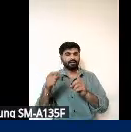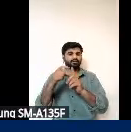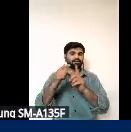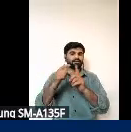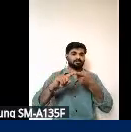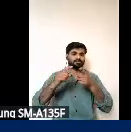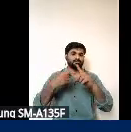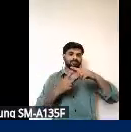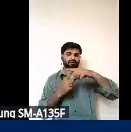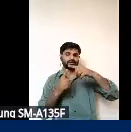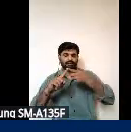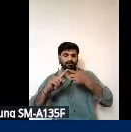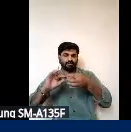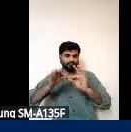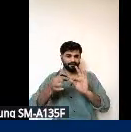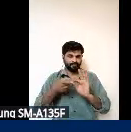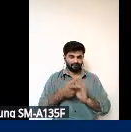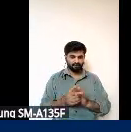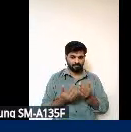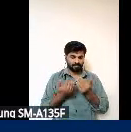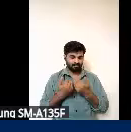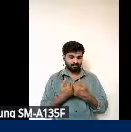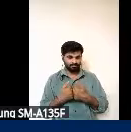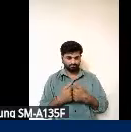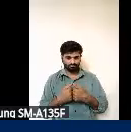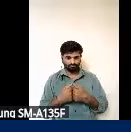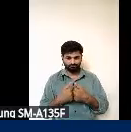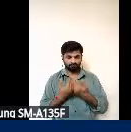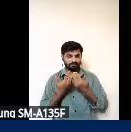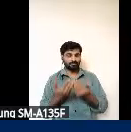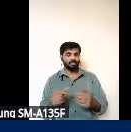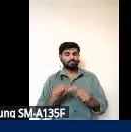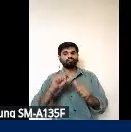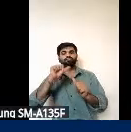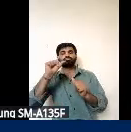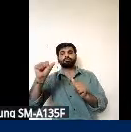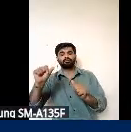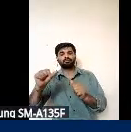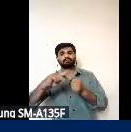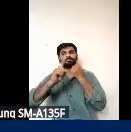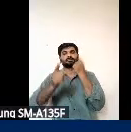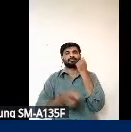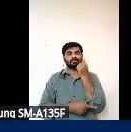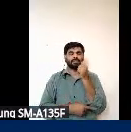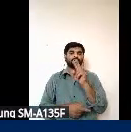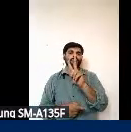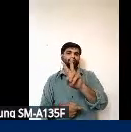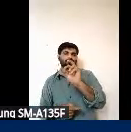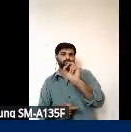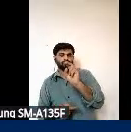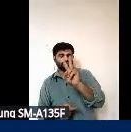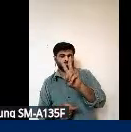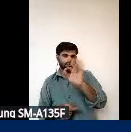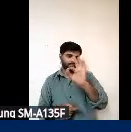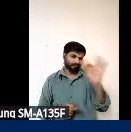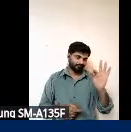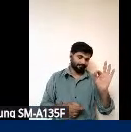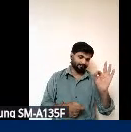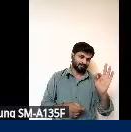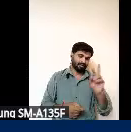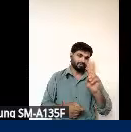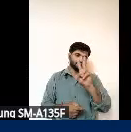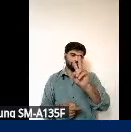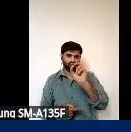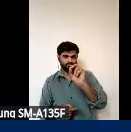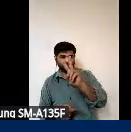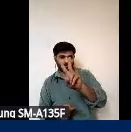is um, the from the last 2 weeks of February 2027, because the census data